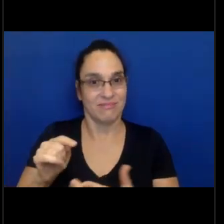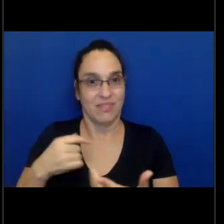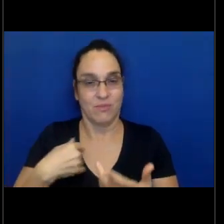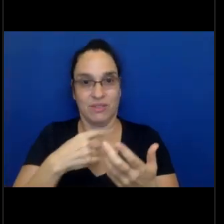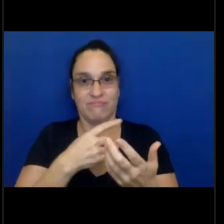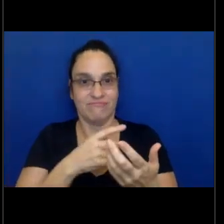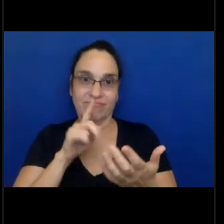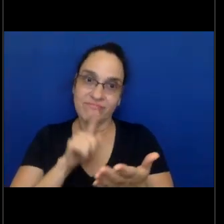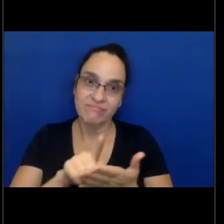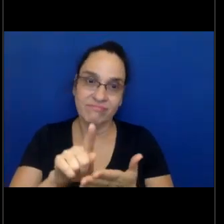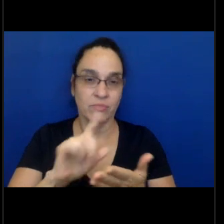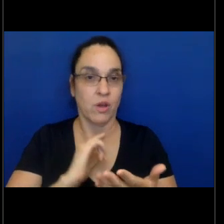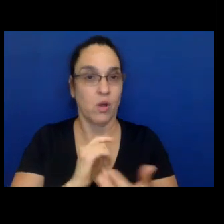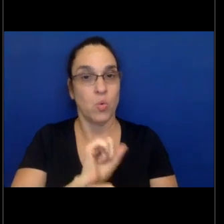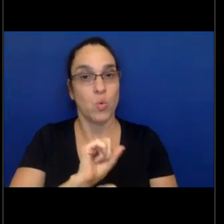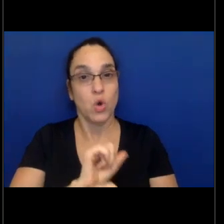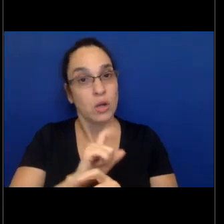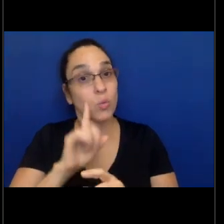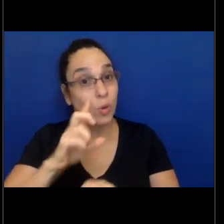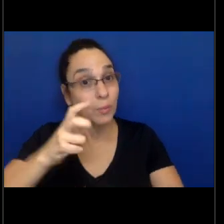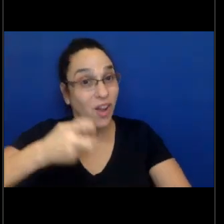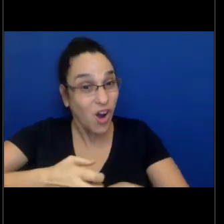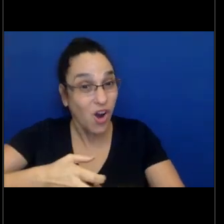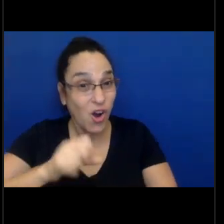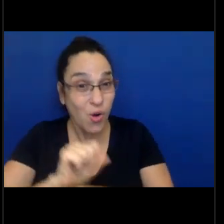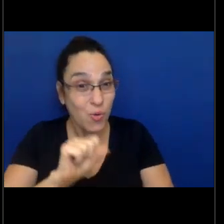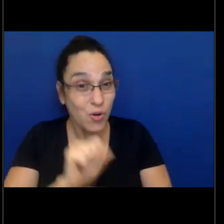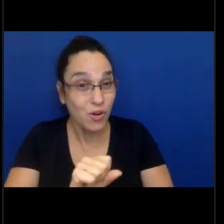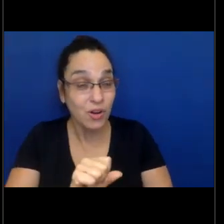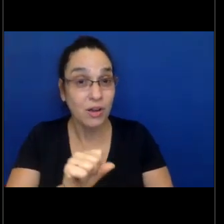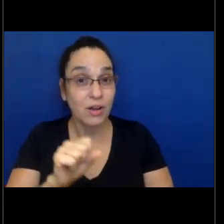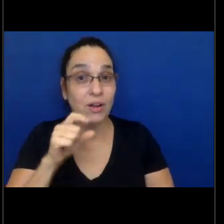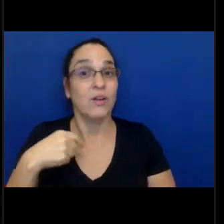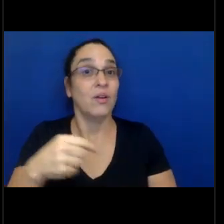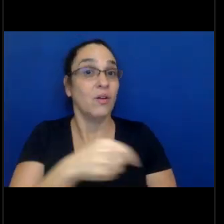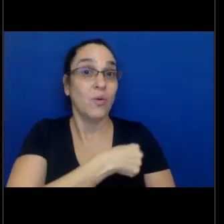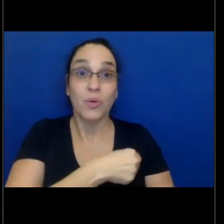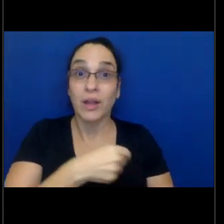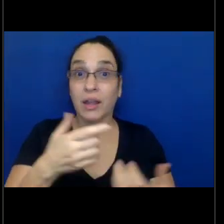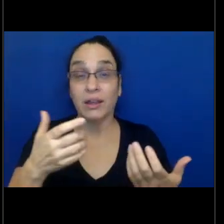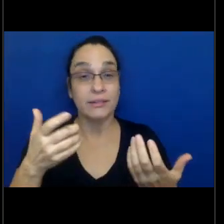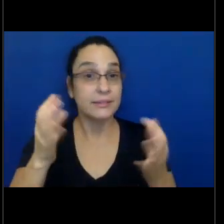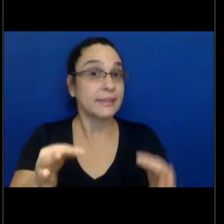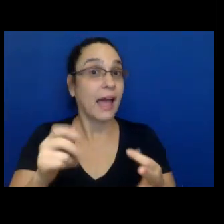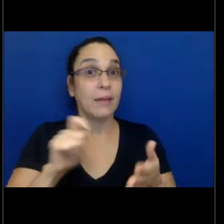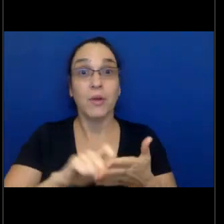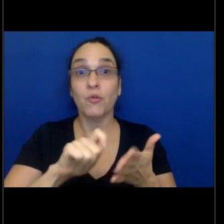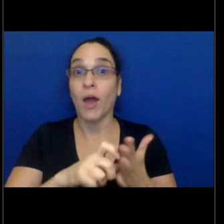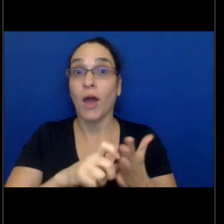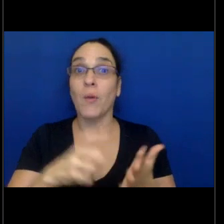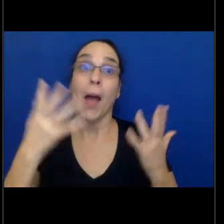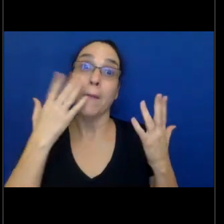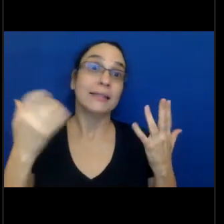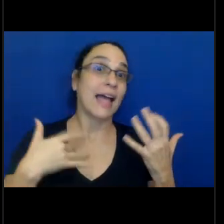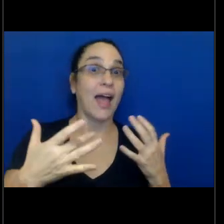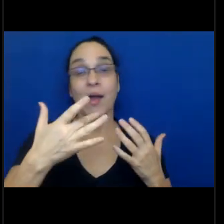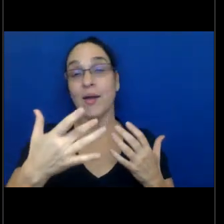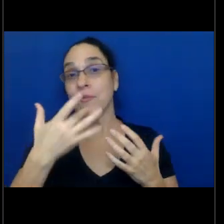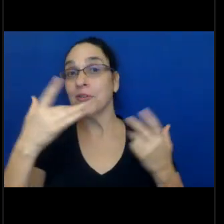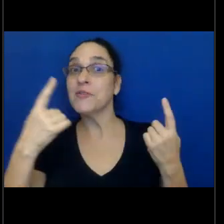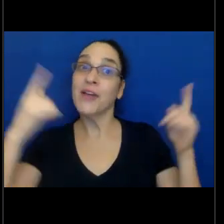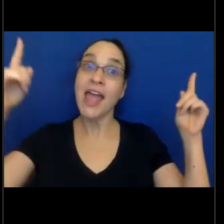work, and we're obviously not in this for the fame or money. So you really have to become attached to it. You really